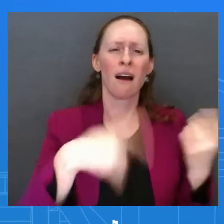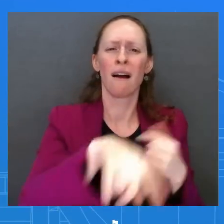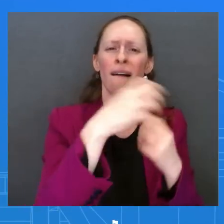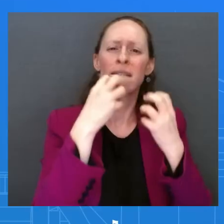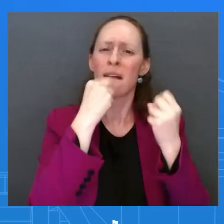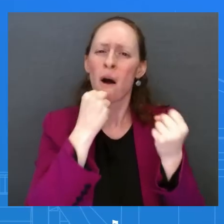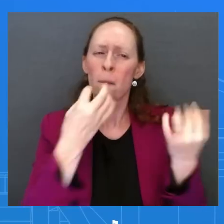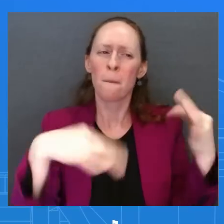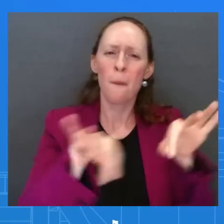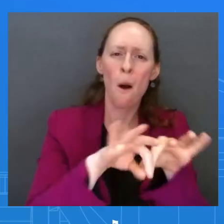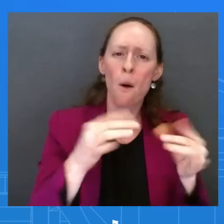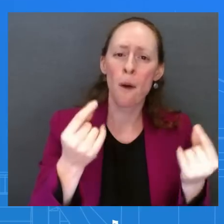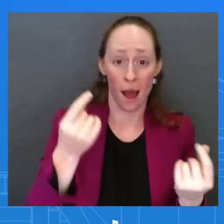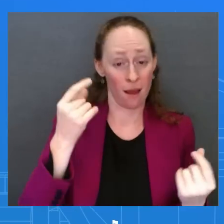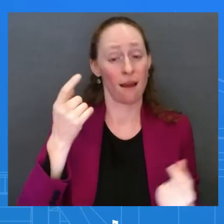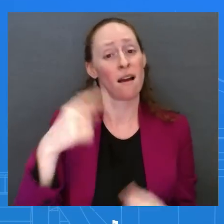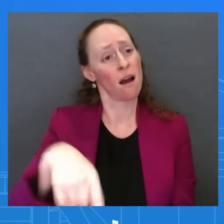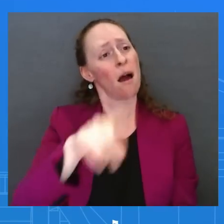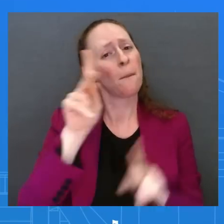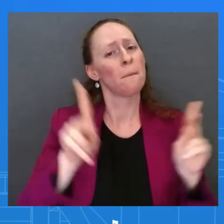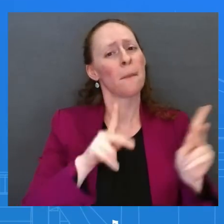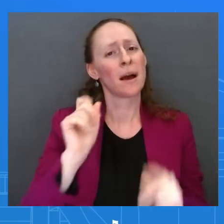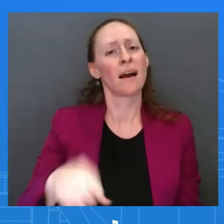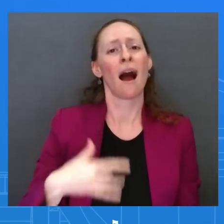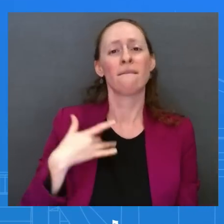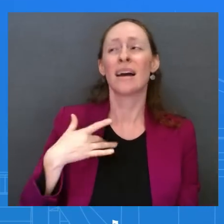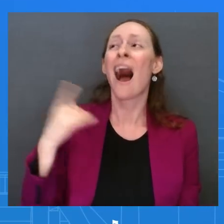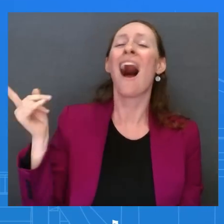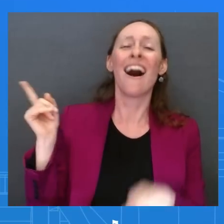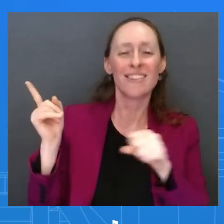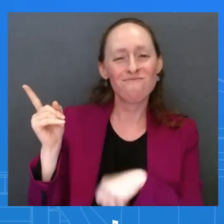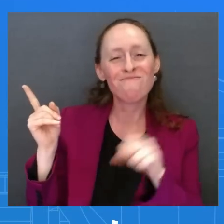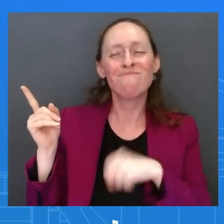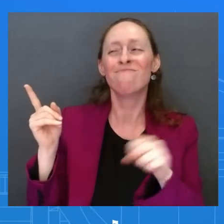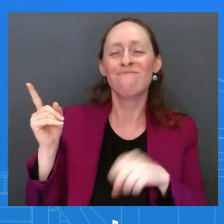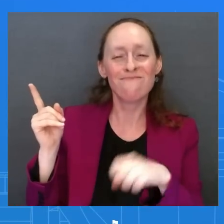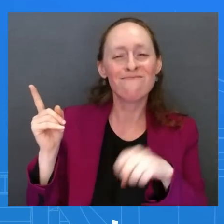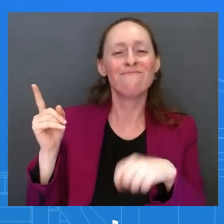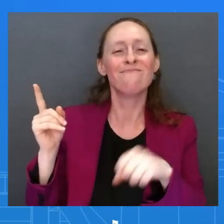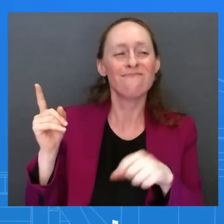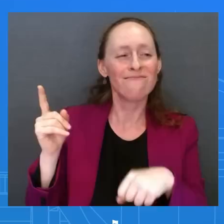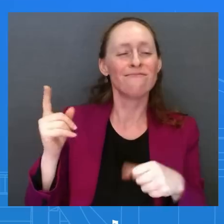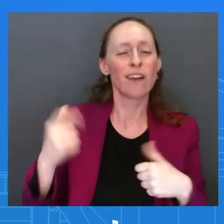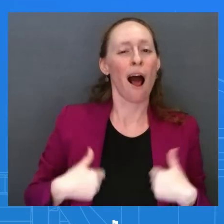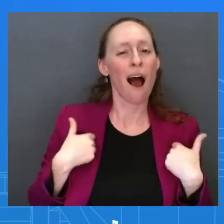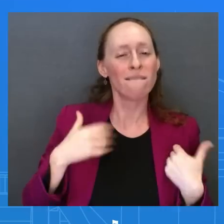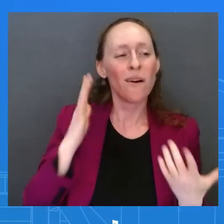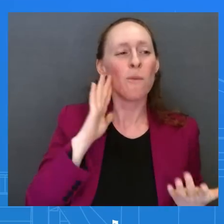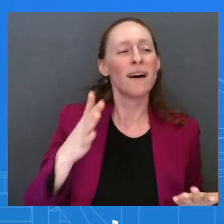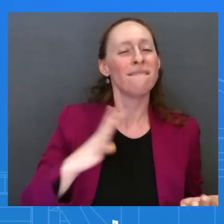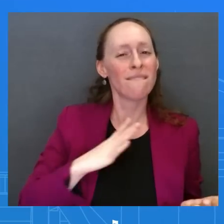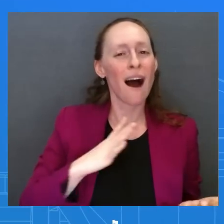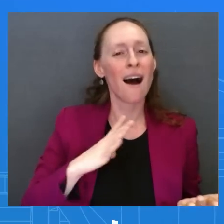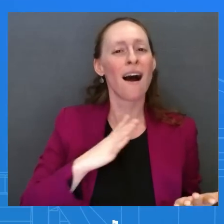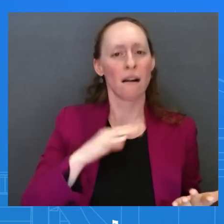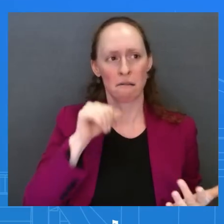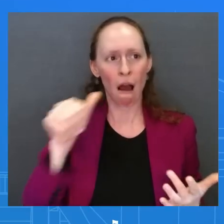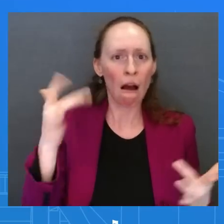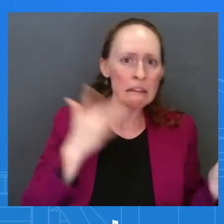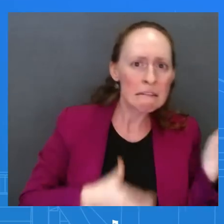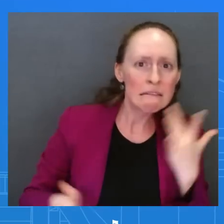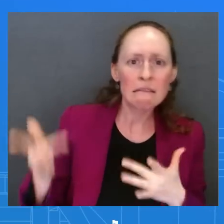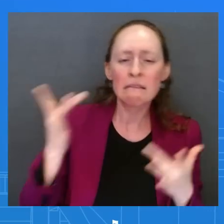it's like at the end of the month when people are, families are sitting around their kitchen table talking about how they're going to pay costs. That's why insulin